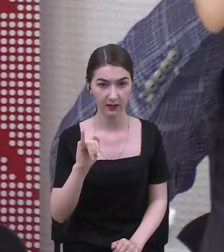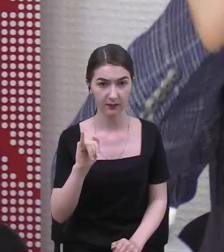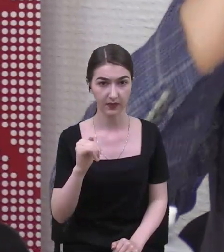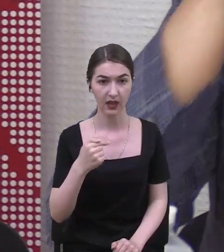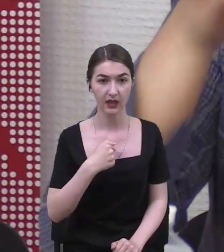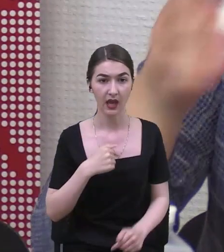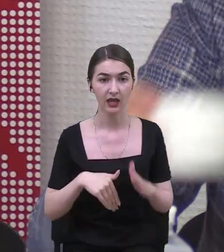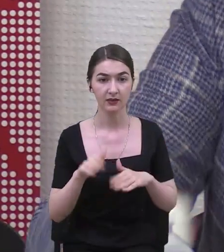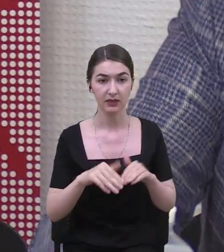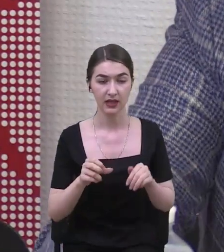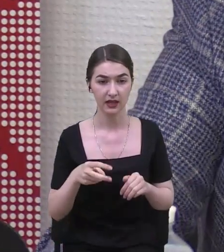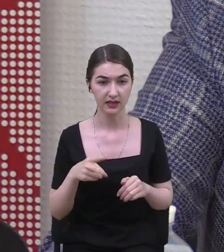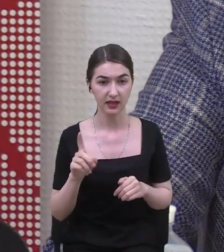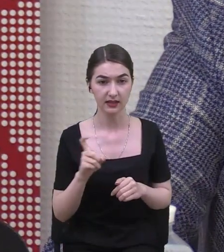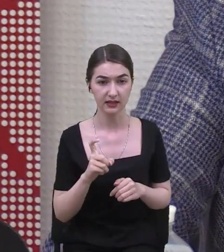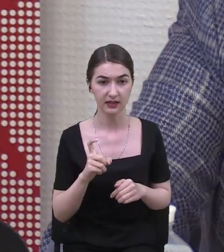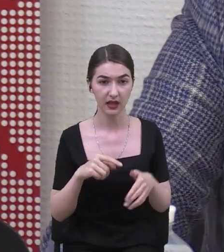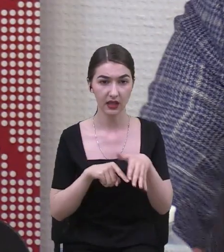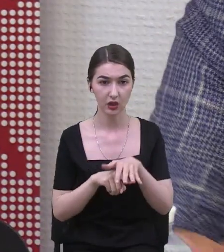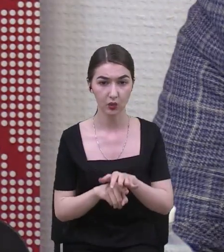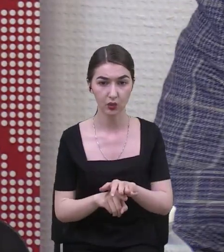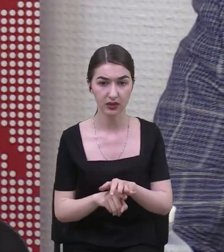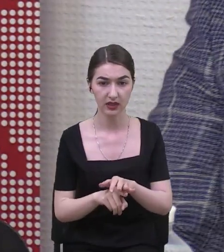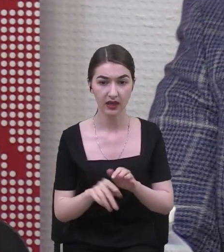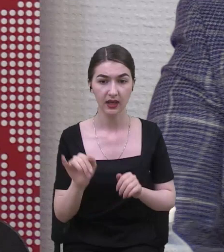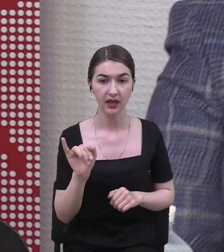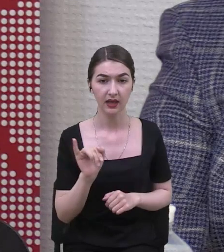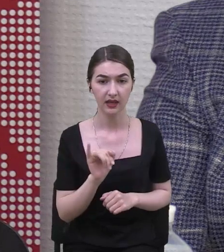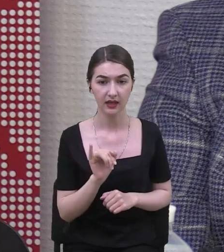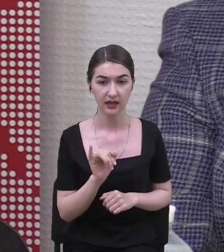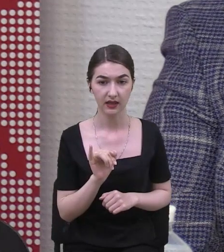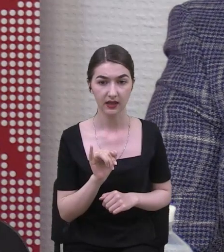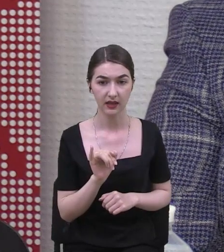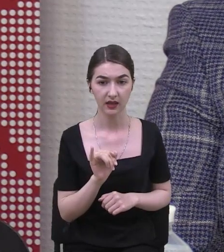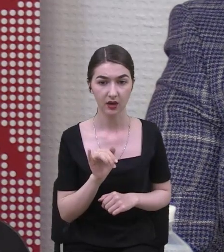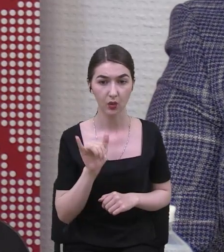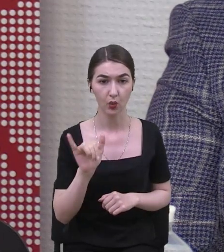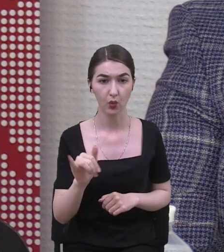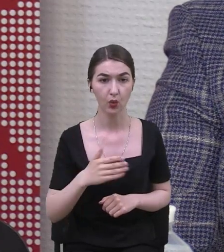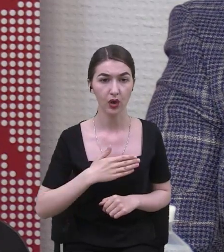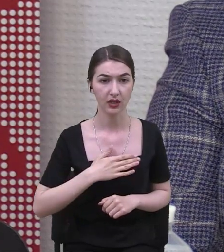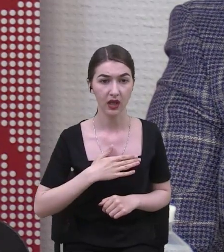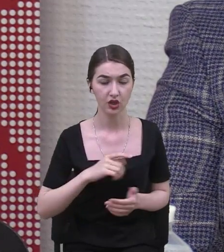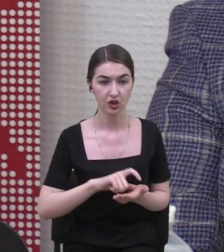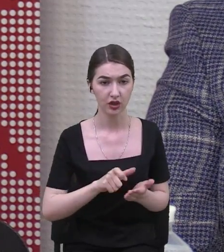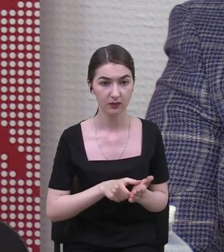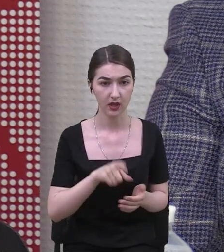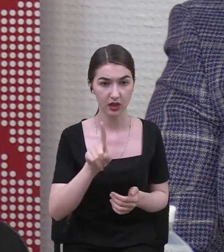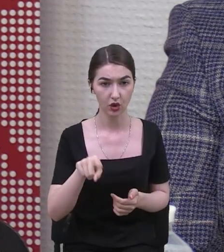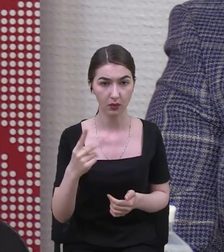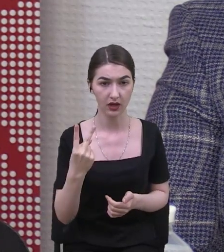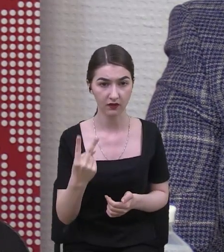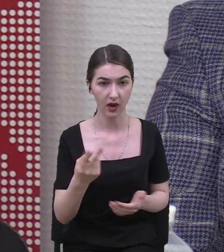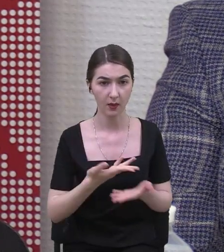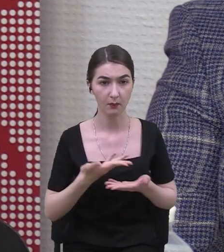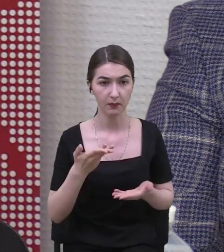Inclusion. And with the group in Breakout Room 2, we were talking today about decreasing stigma of persons